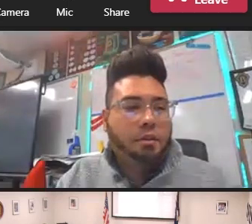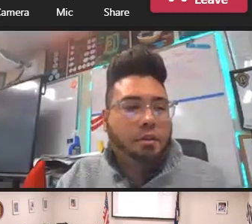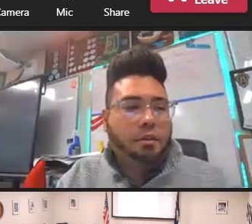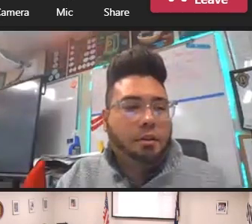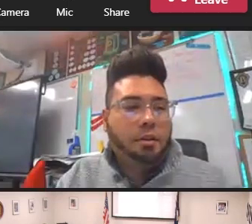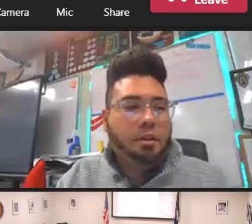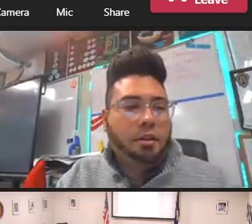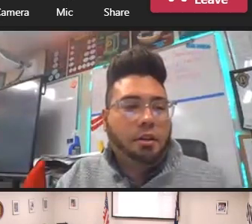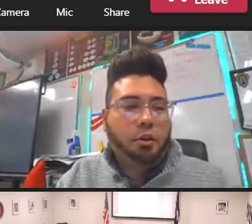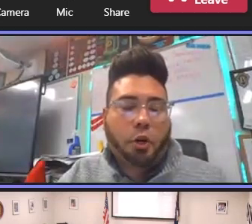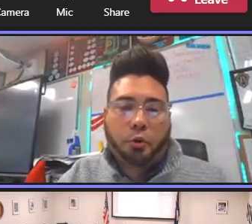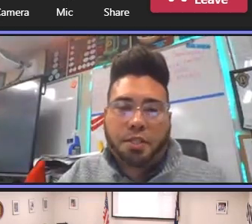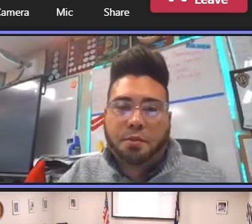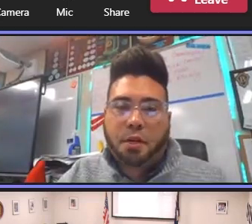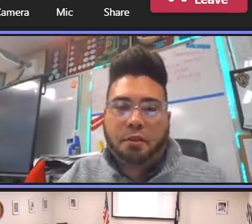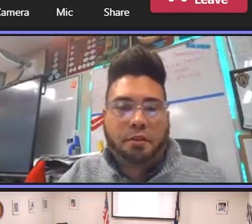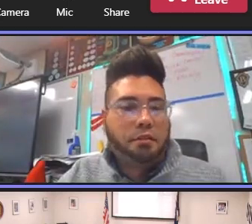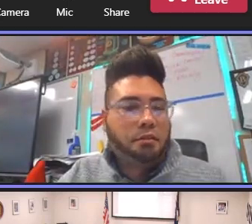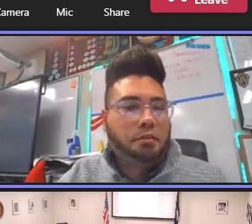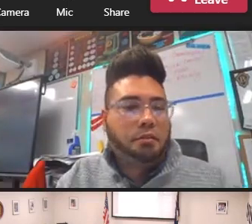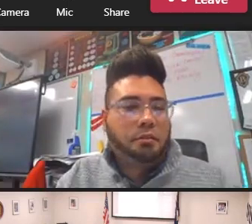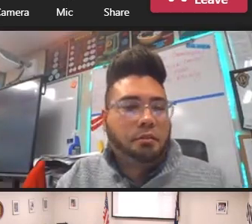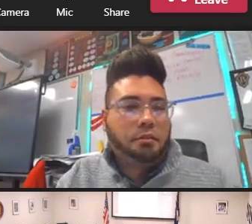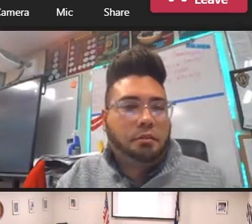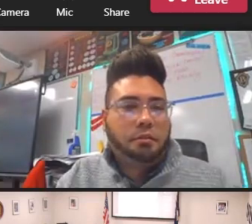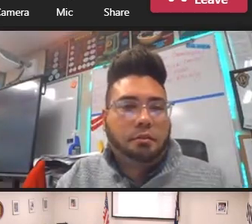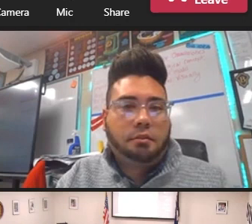Here. Gregory Smith.